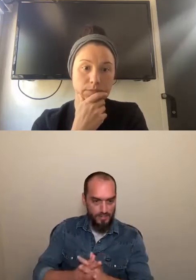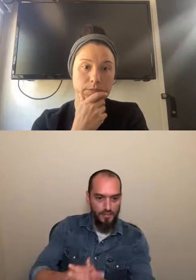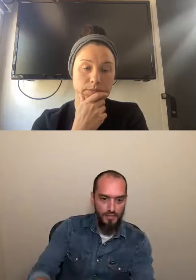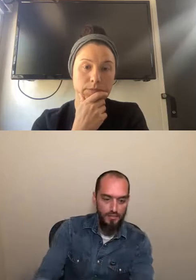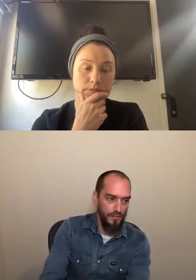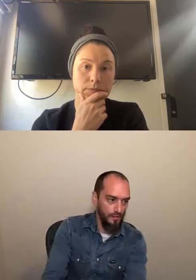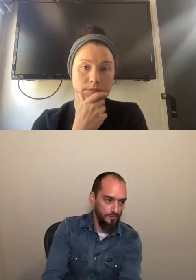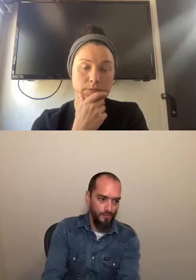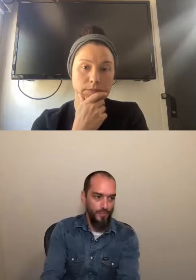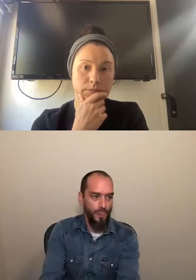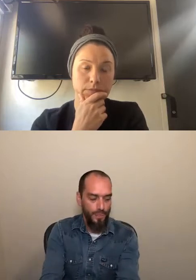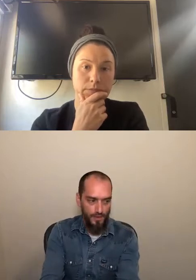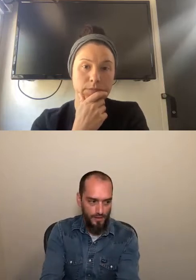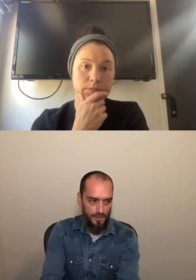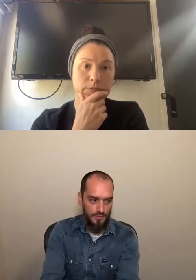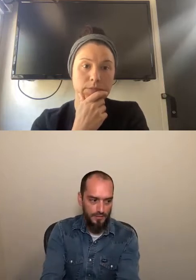that.